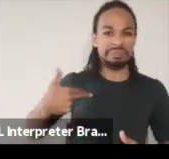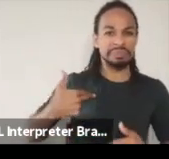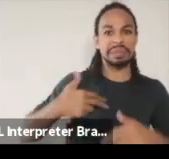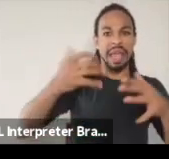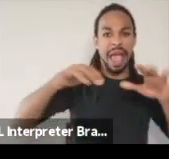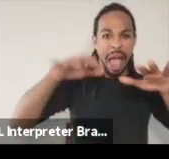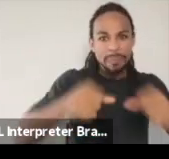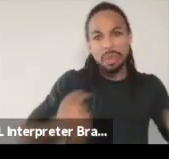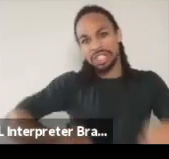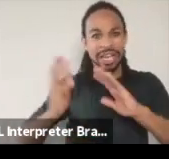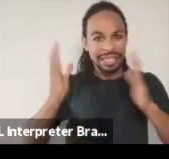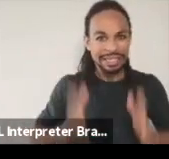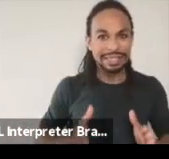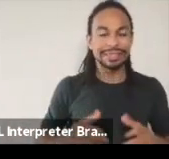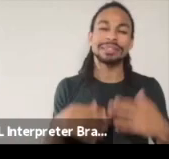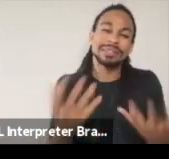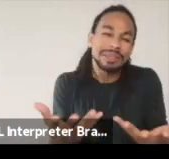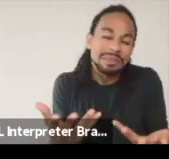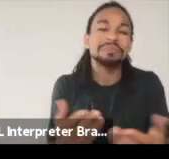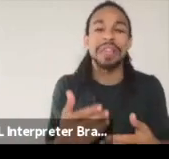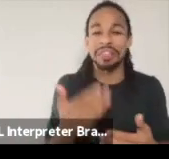us.